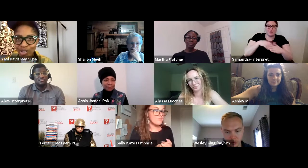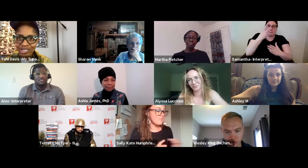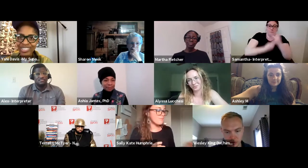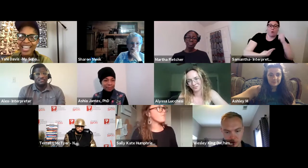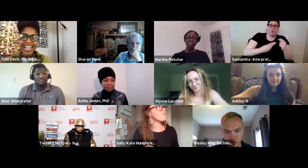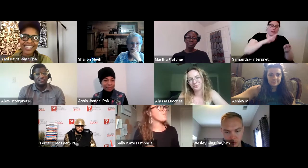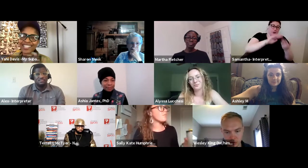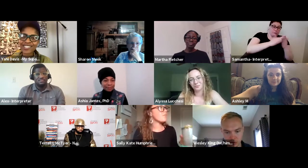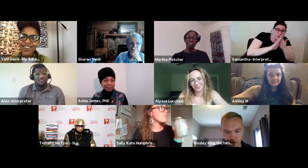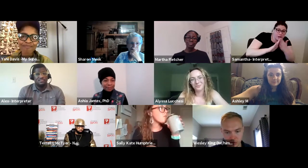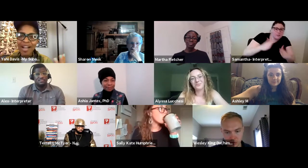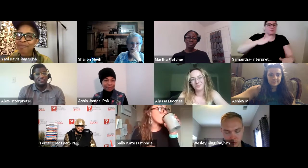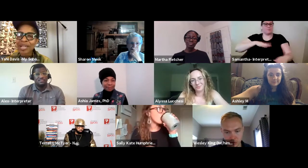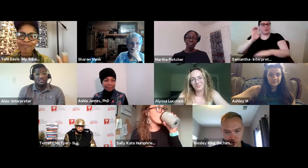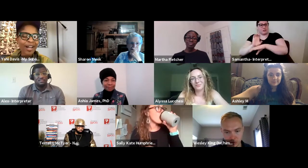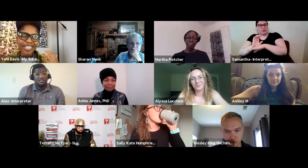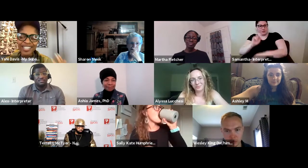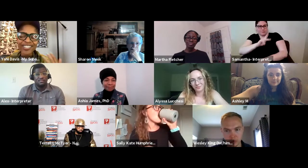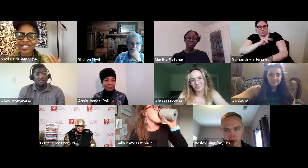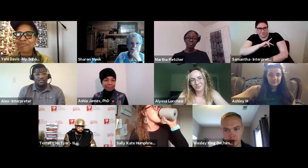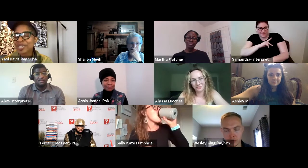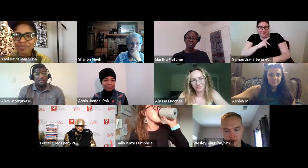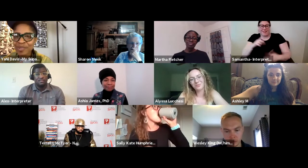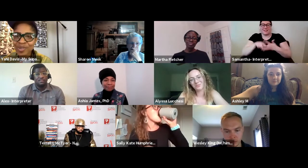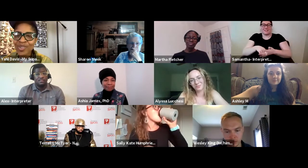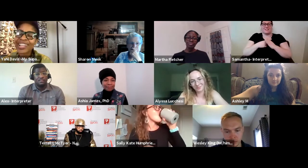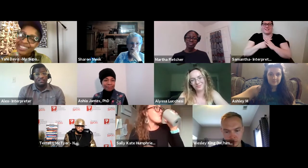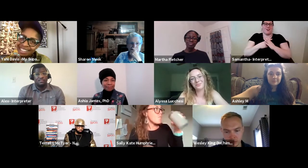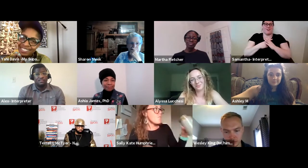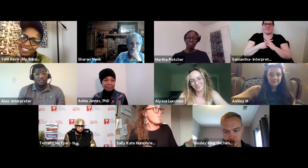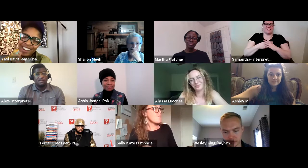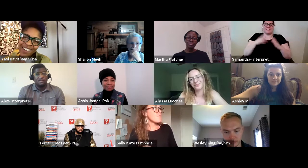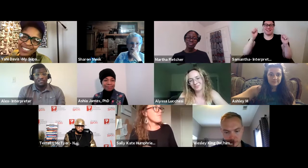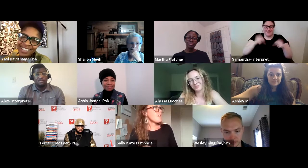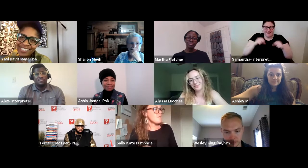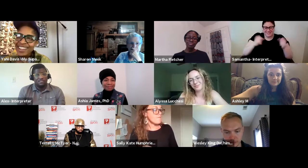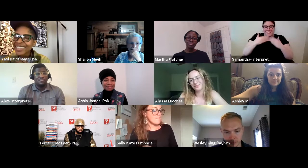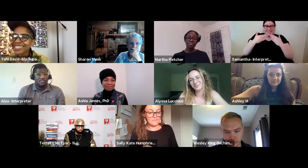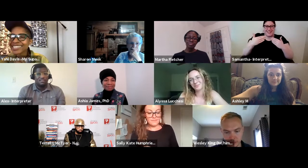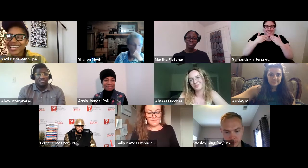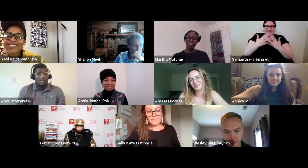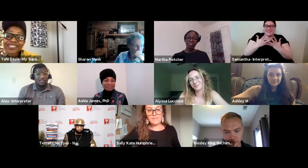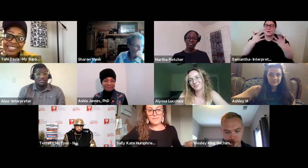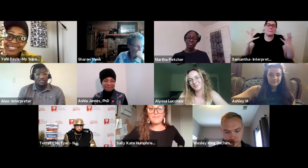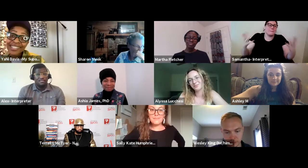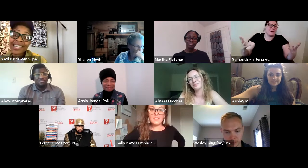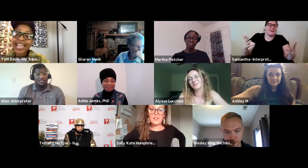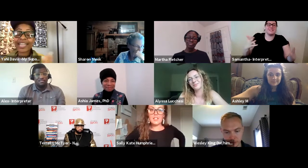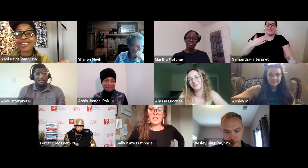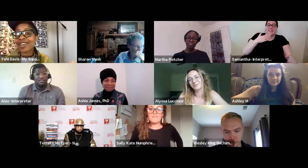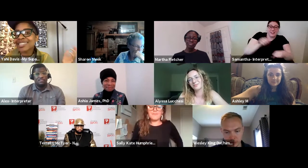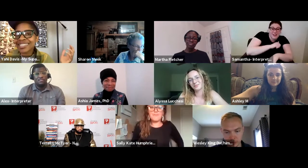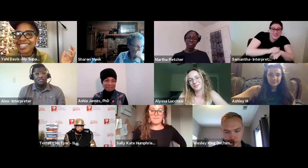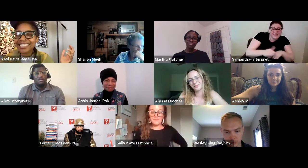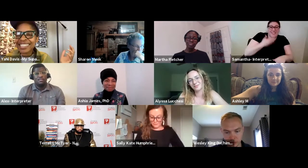the world as I serve my dear, dear peace people. Thank you, y'all. Thank you, Ashley. Thank you, Alyssa.